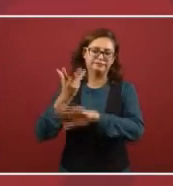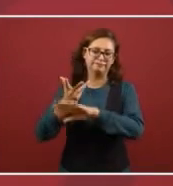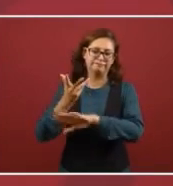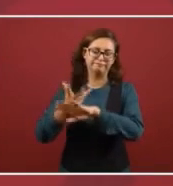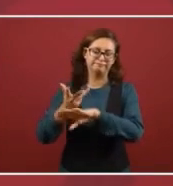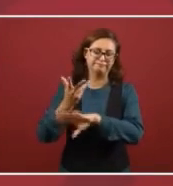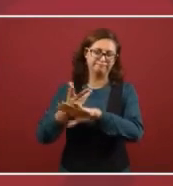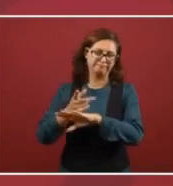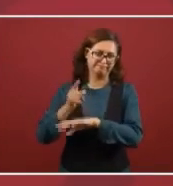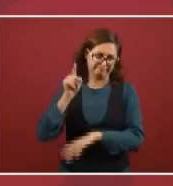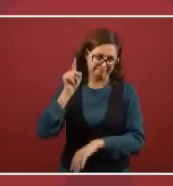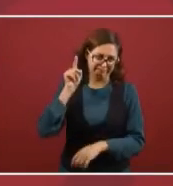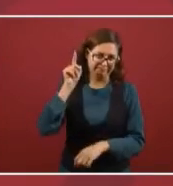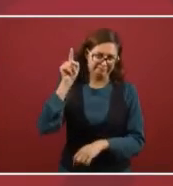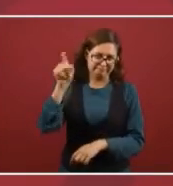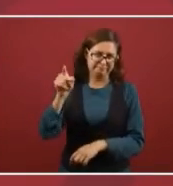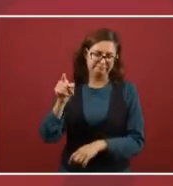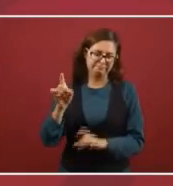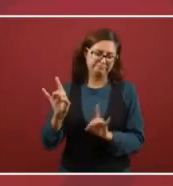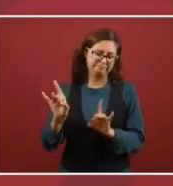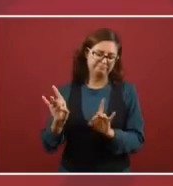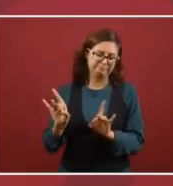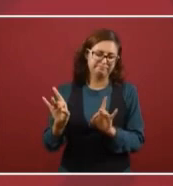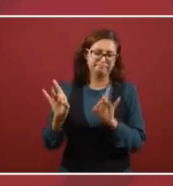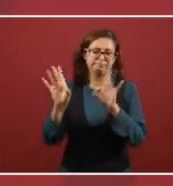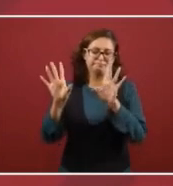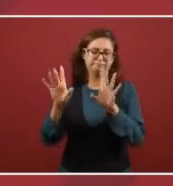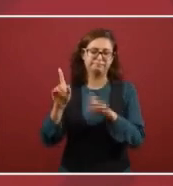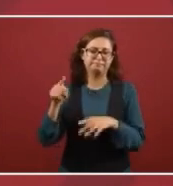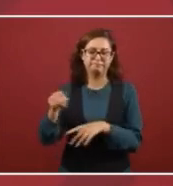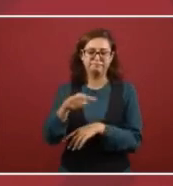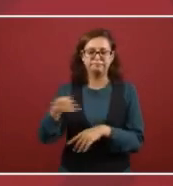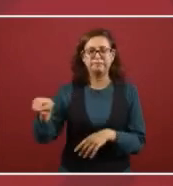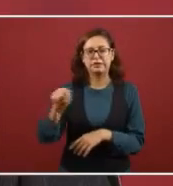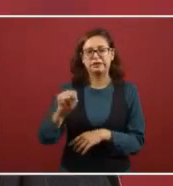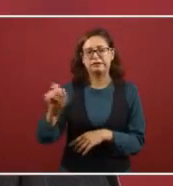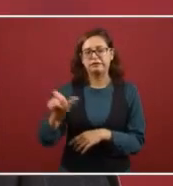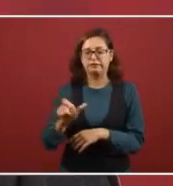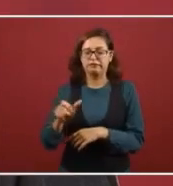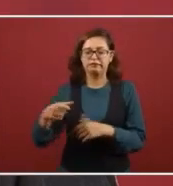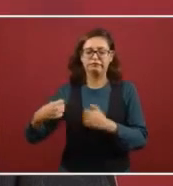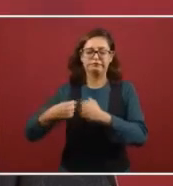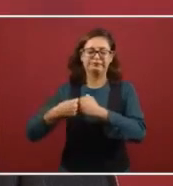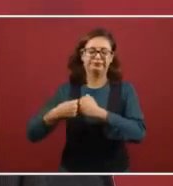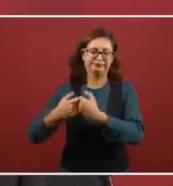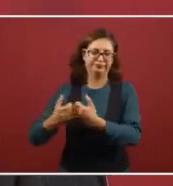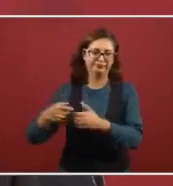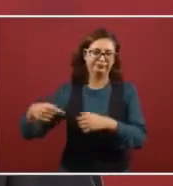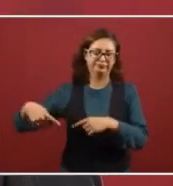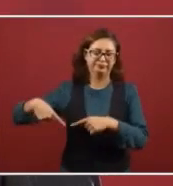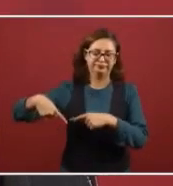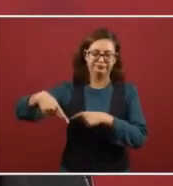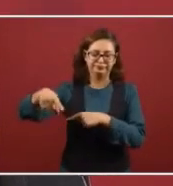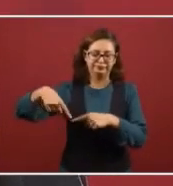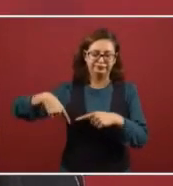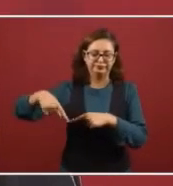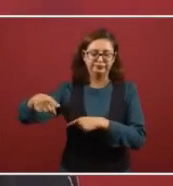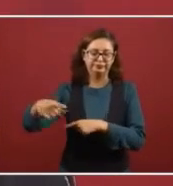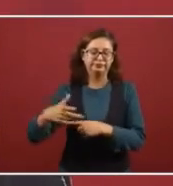in the U.S., in particular in what has to do with El Paso, Texas. And